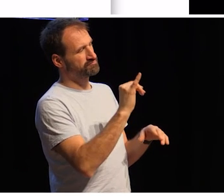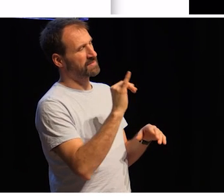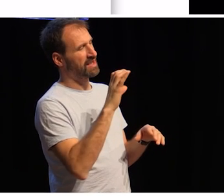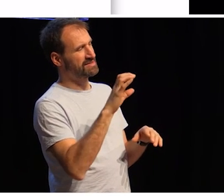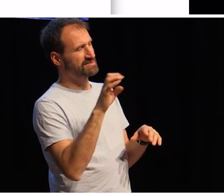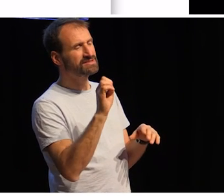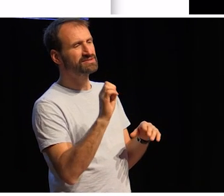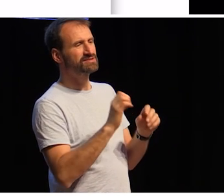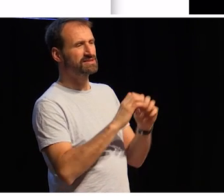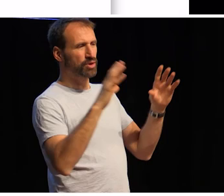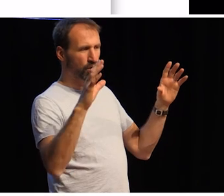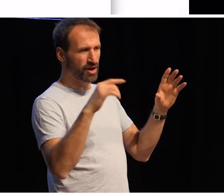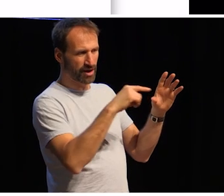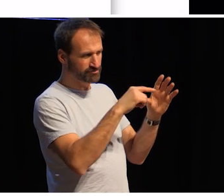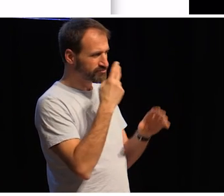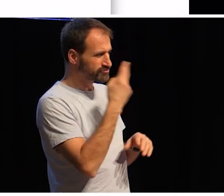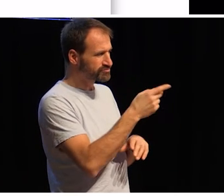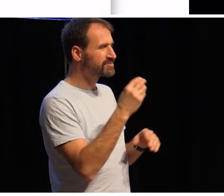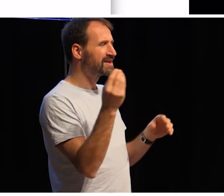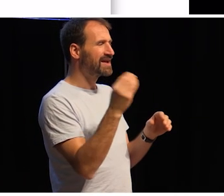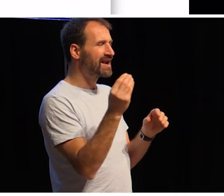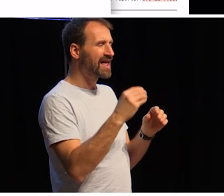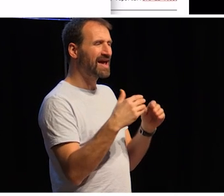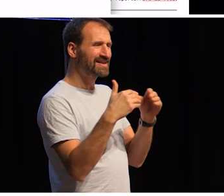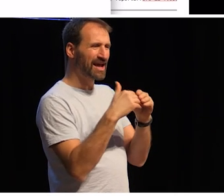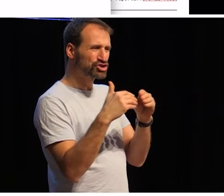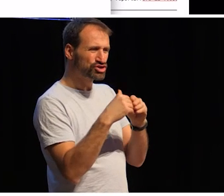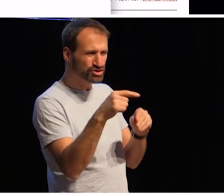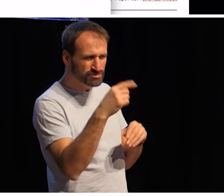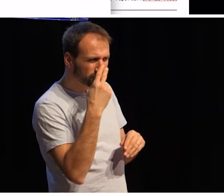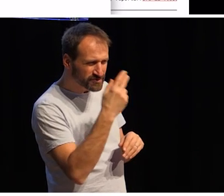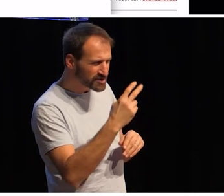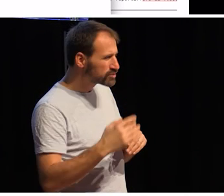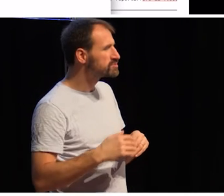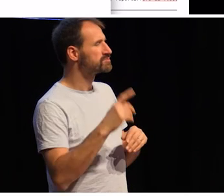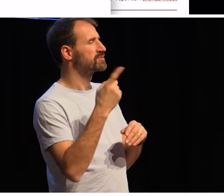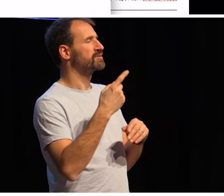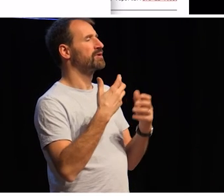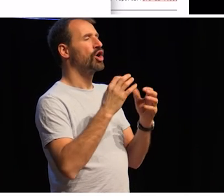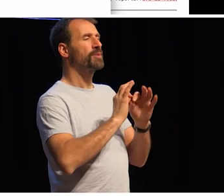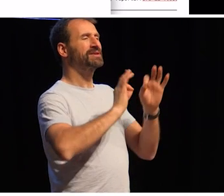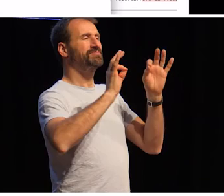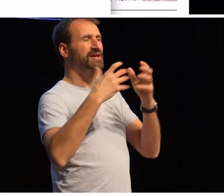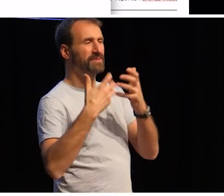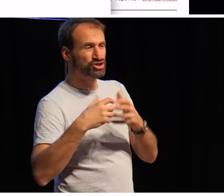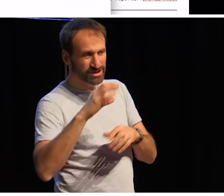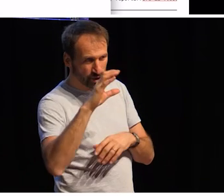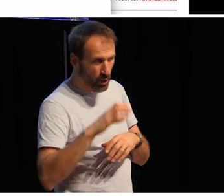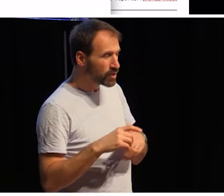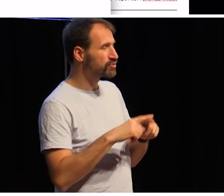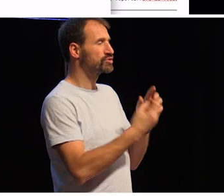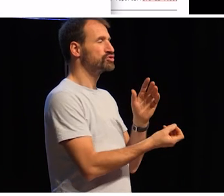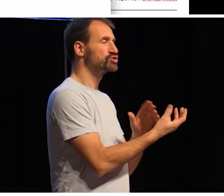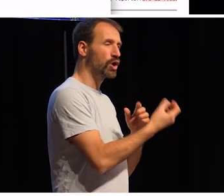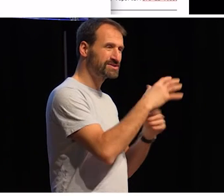inline caches, looking at the optimized machine code and looking into the source code, it's able